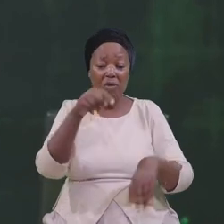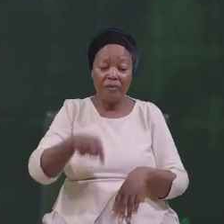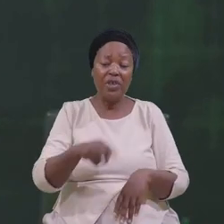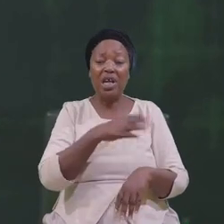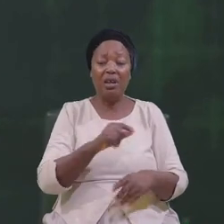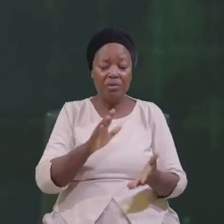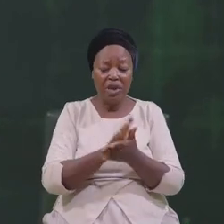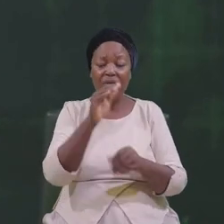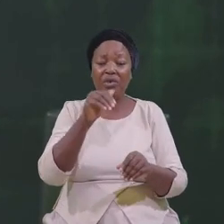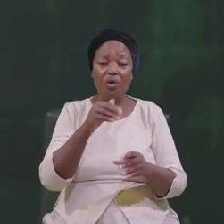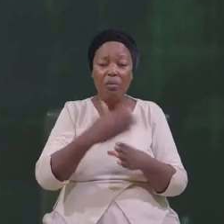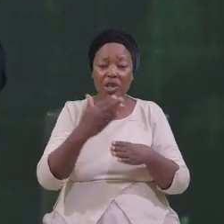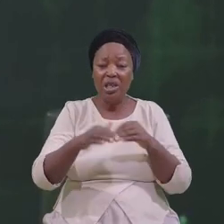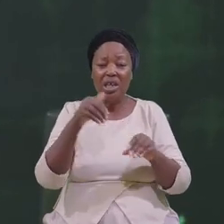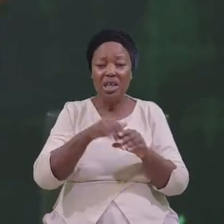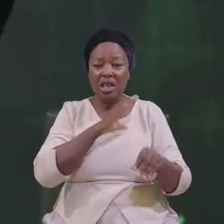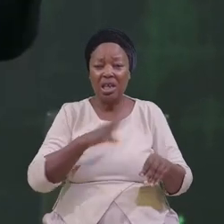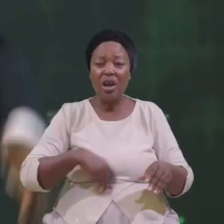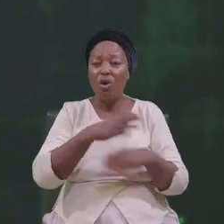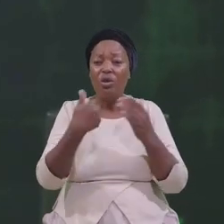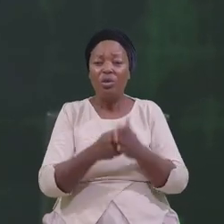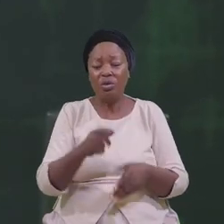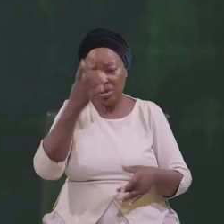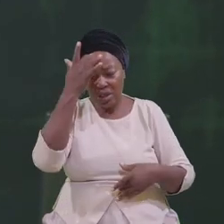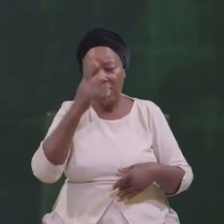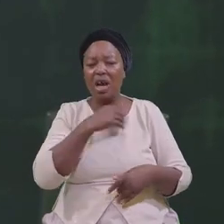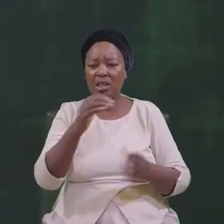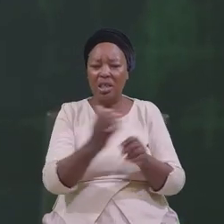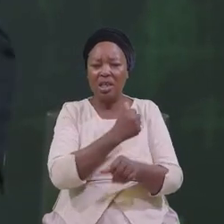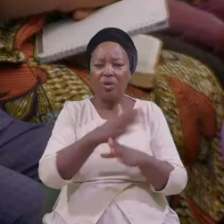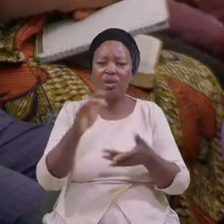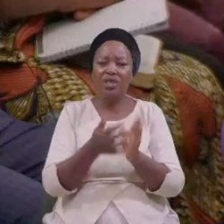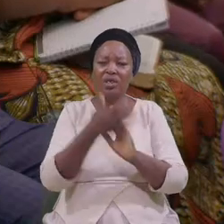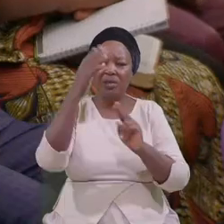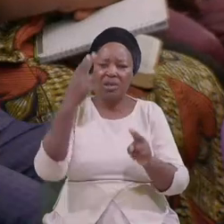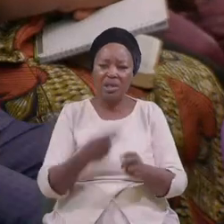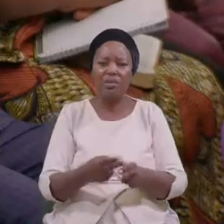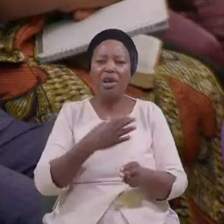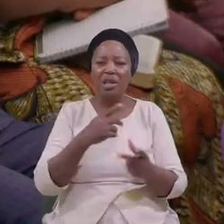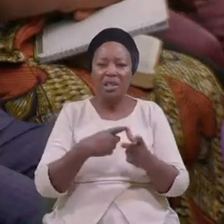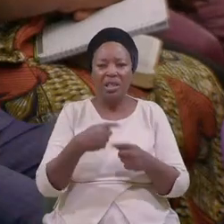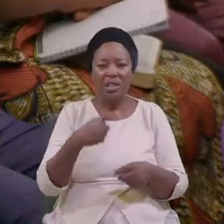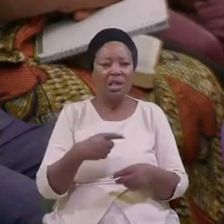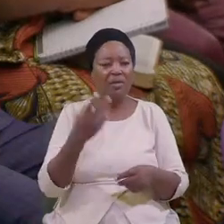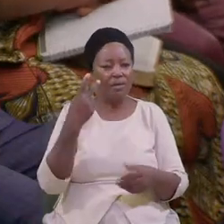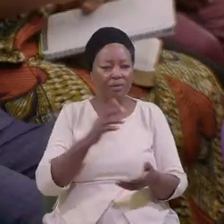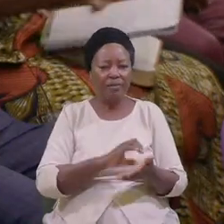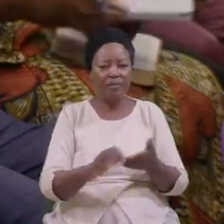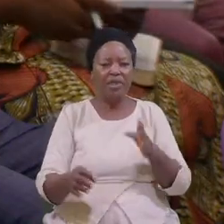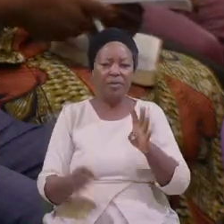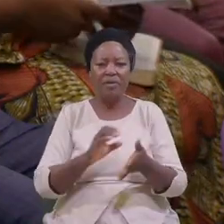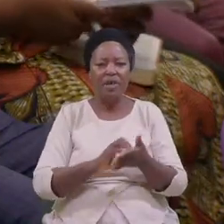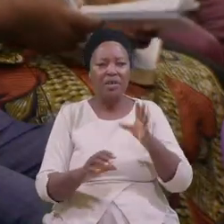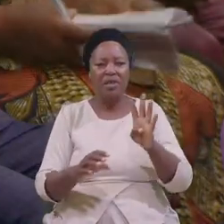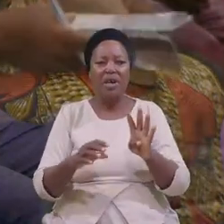those pestilences and diseases, they are wiped away in Jesus' name. And then it says in